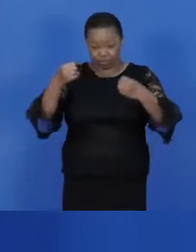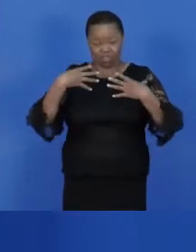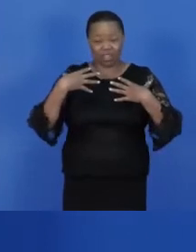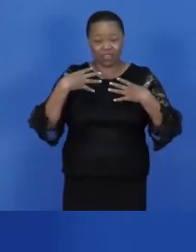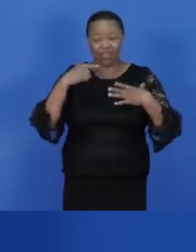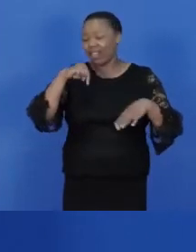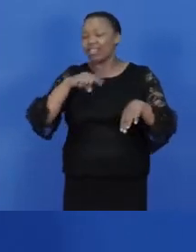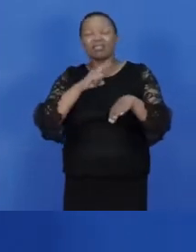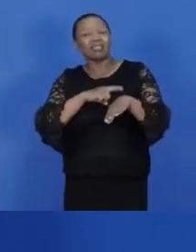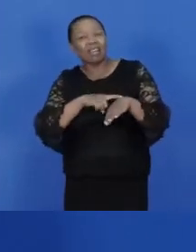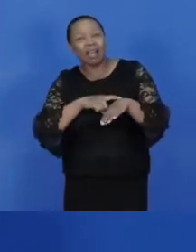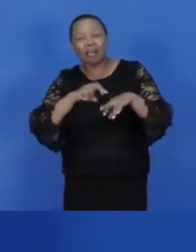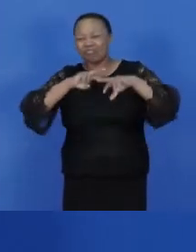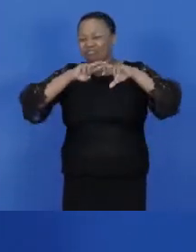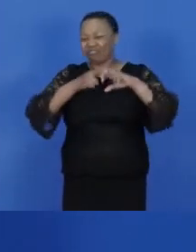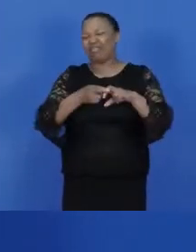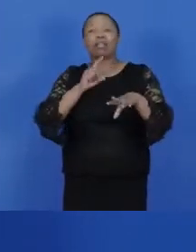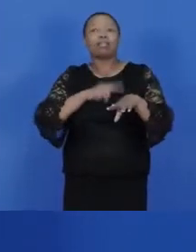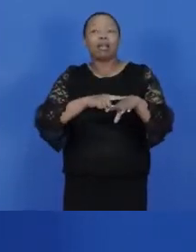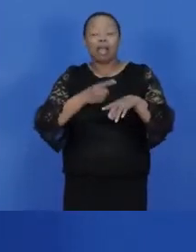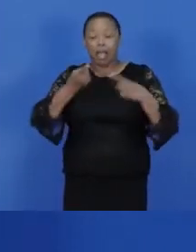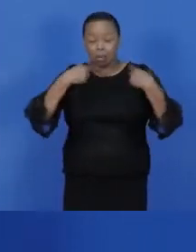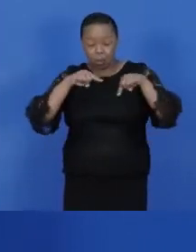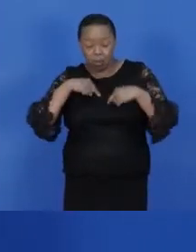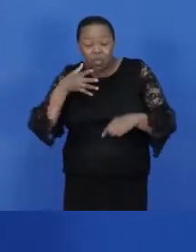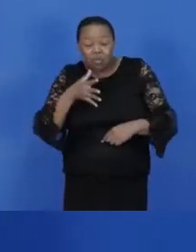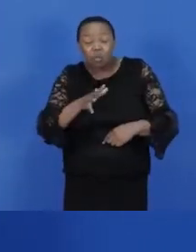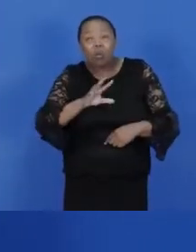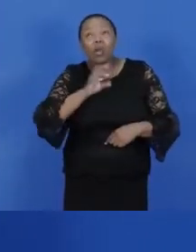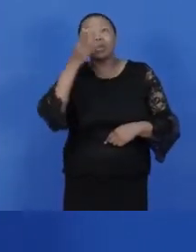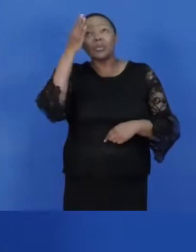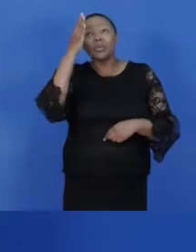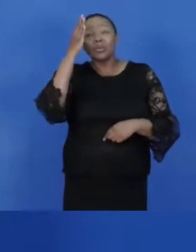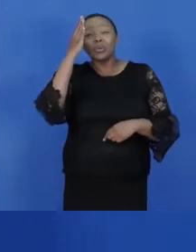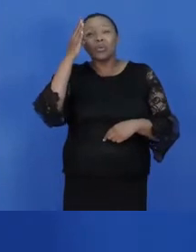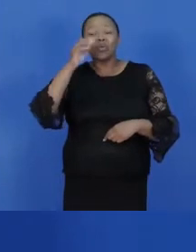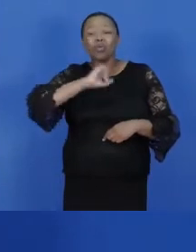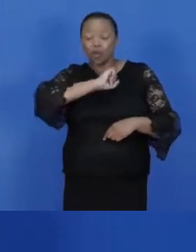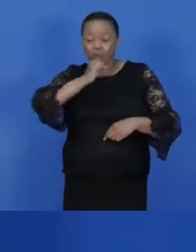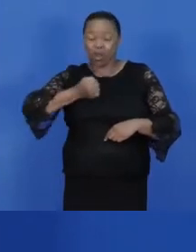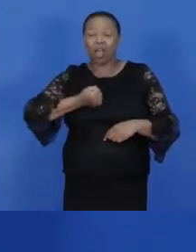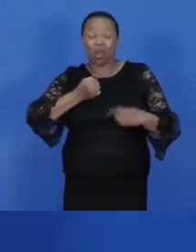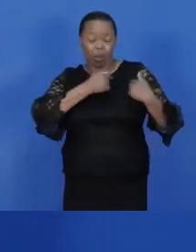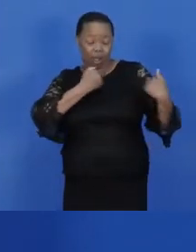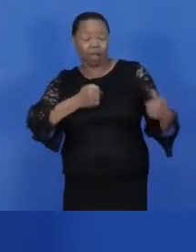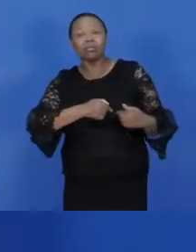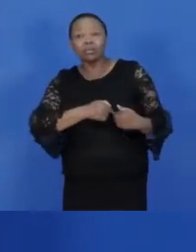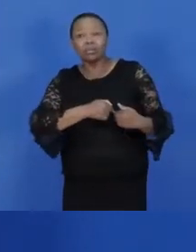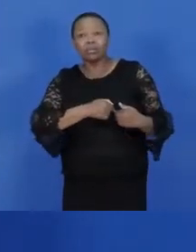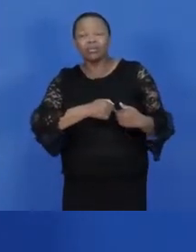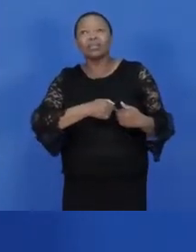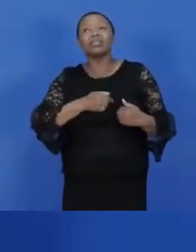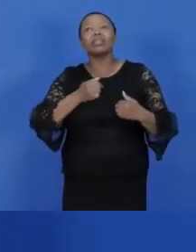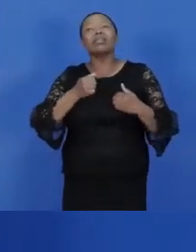give us grace at this challenging time, that we can seek you. We seek you with all our hearts. And as we seek you with all